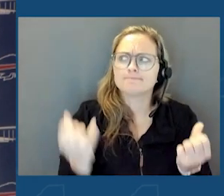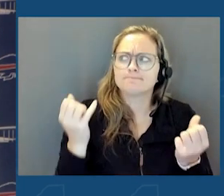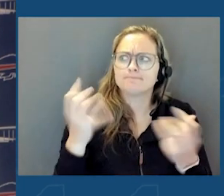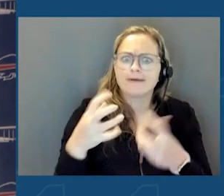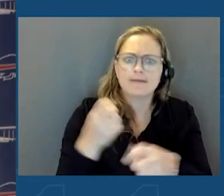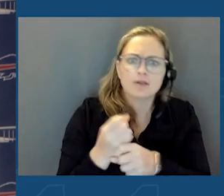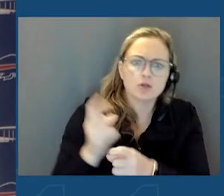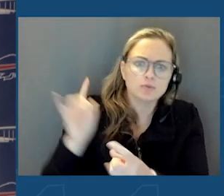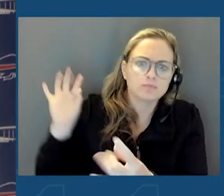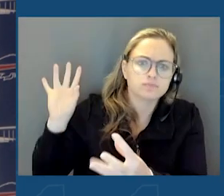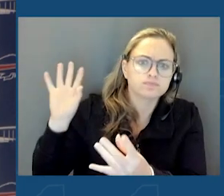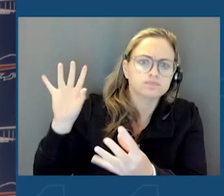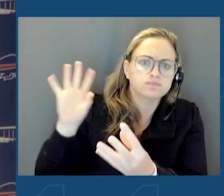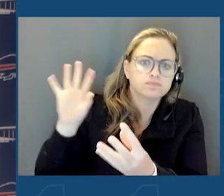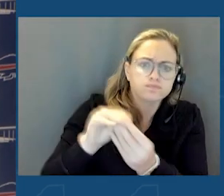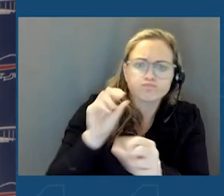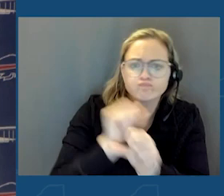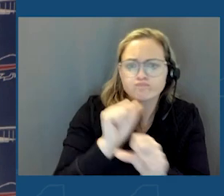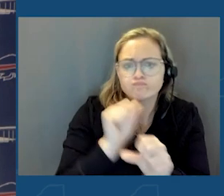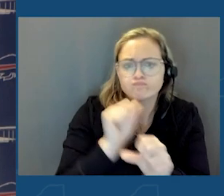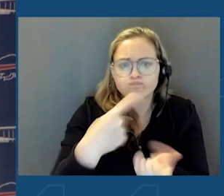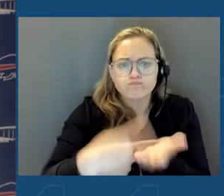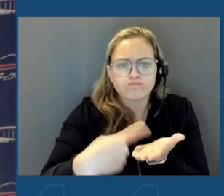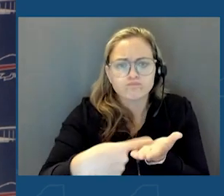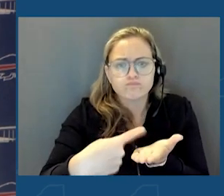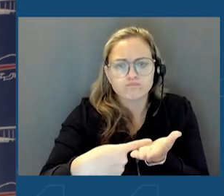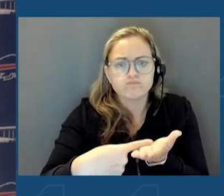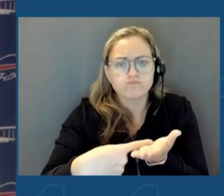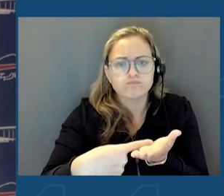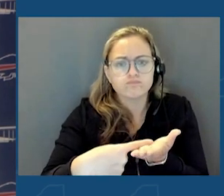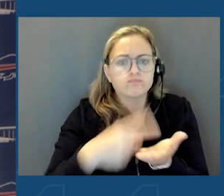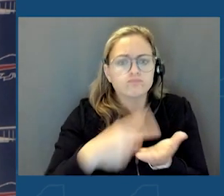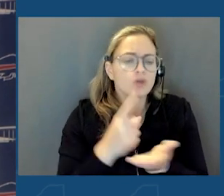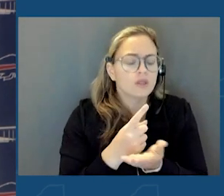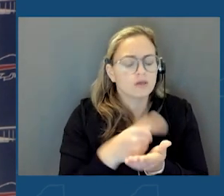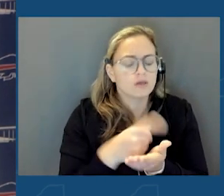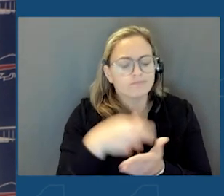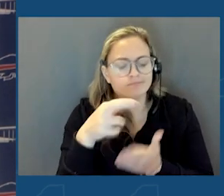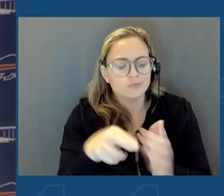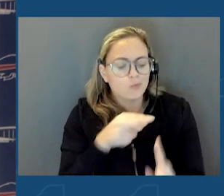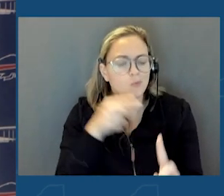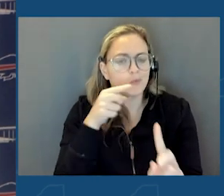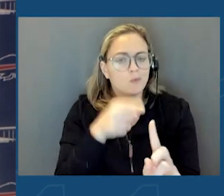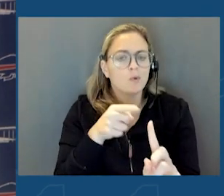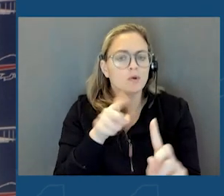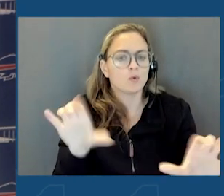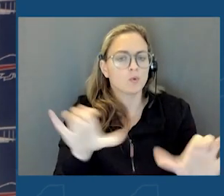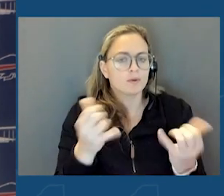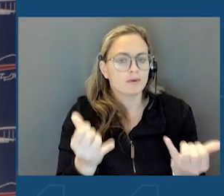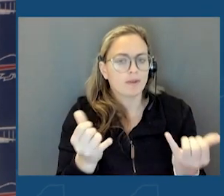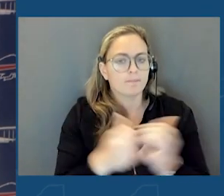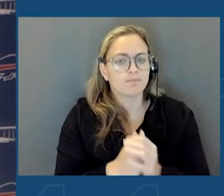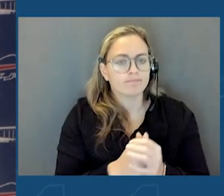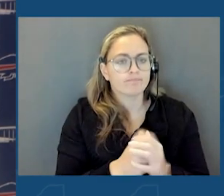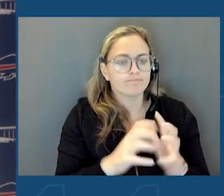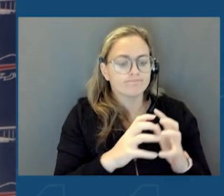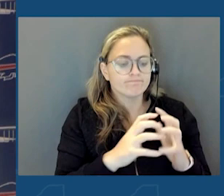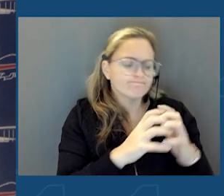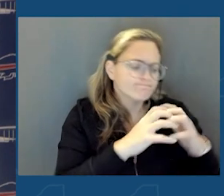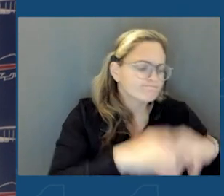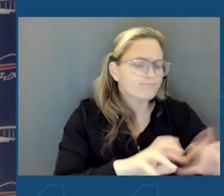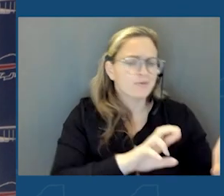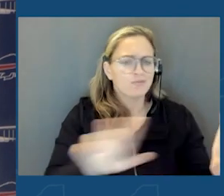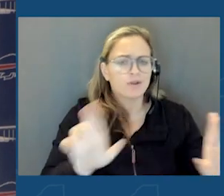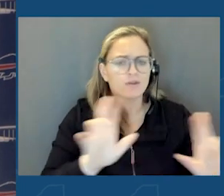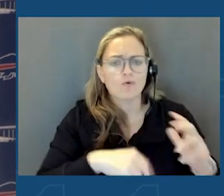The discussions regarding which ultimately resulted in what we are doing here today, breaking ground for the construction of a new